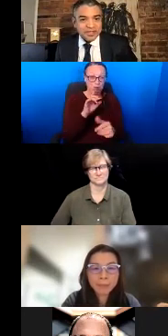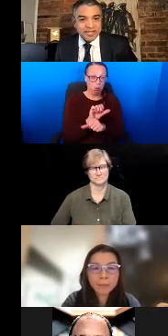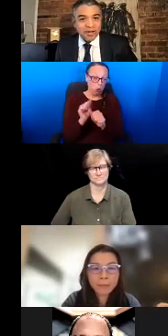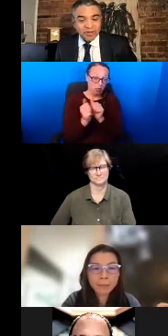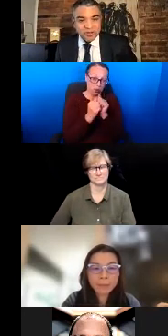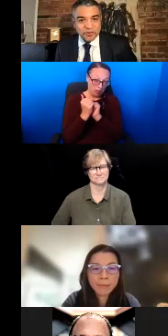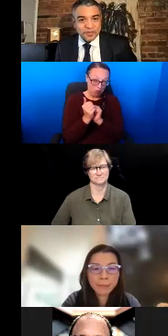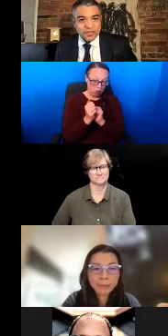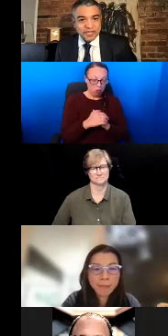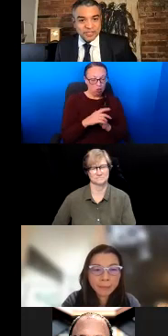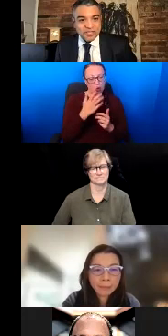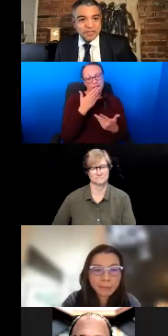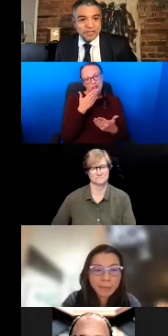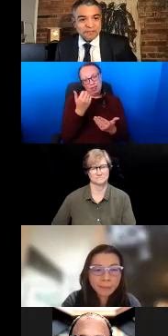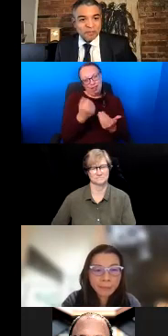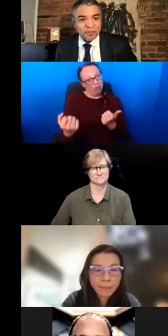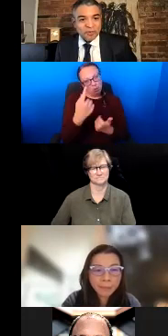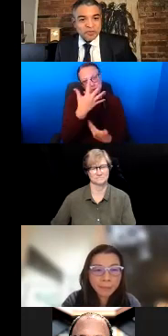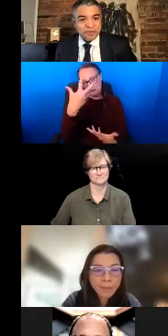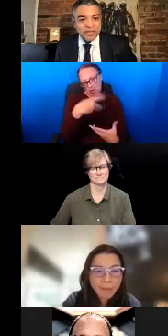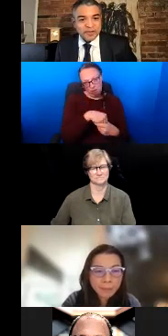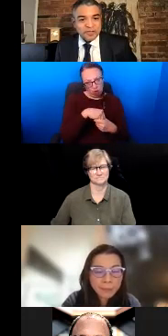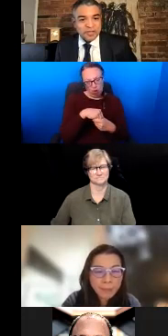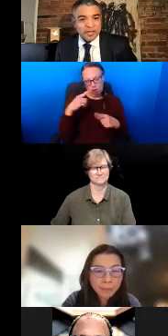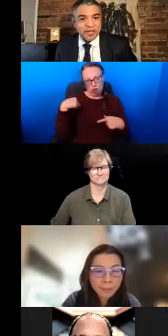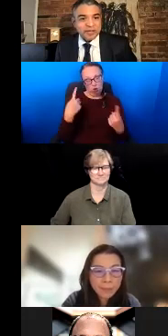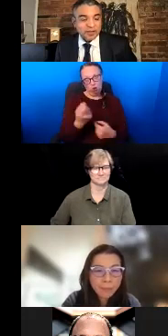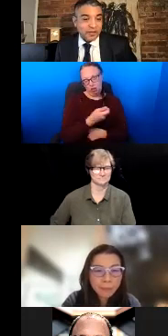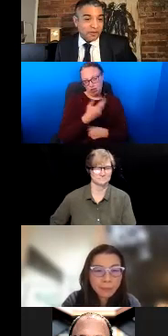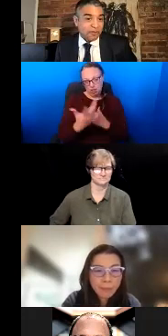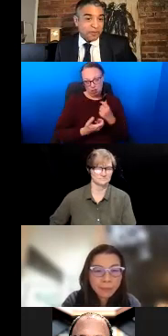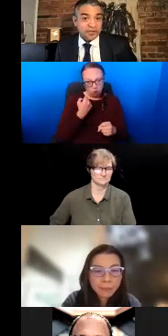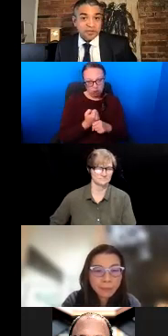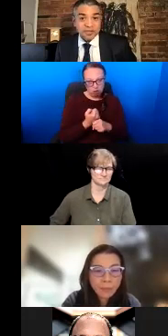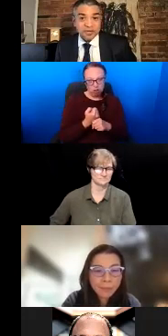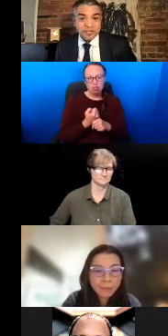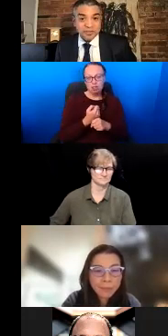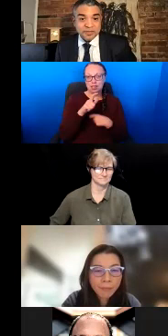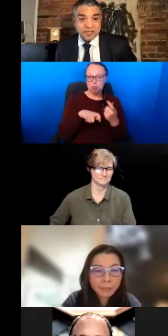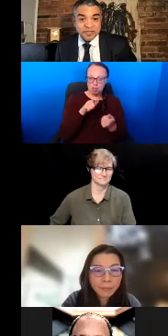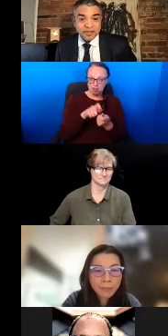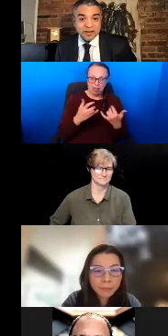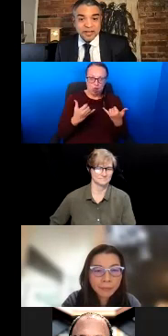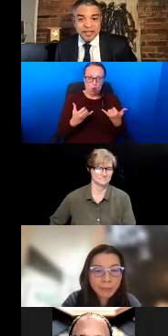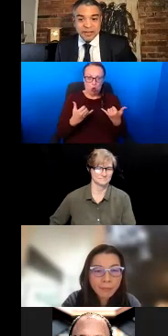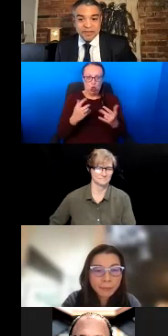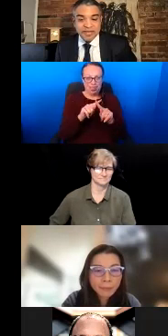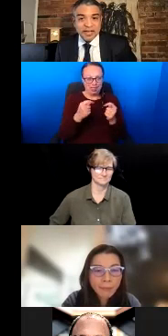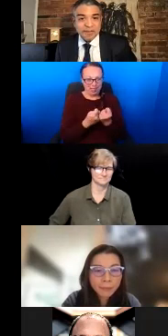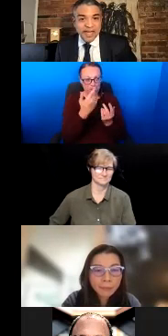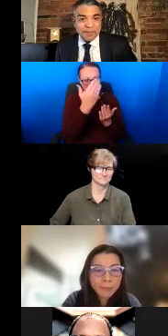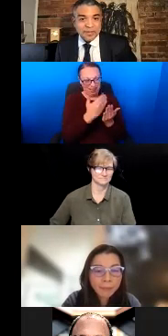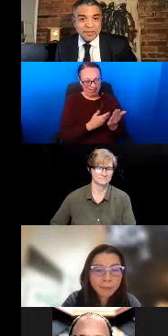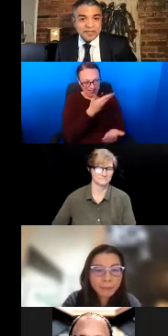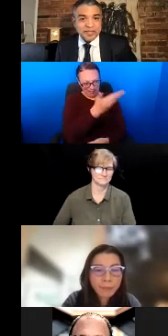I'd like to thank all those who've been engaged in this in over the course of many years, and in particular the current team that's listed here. And with that,